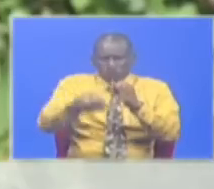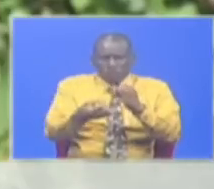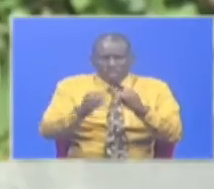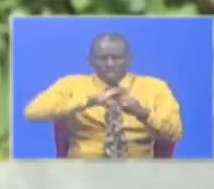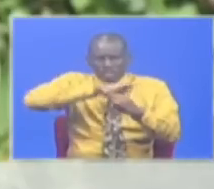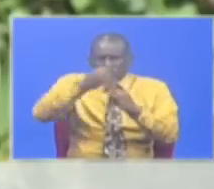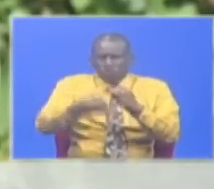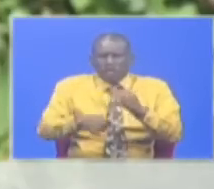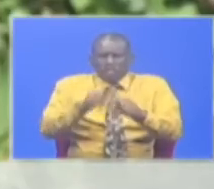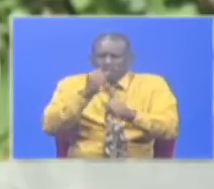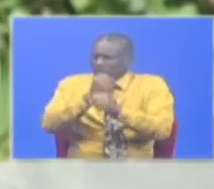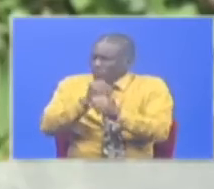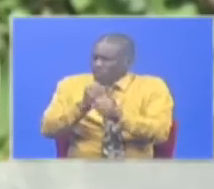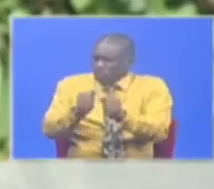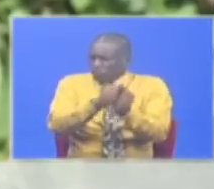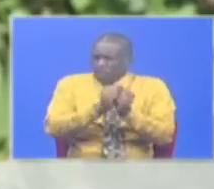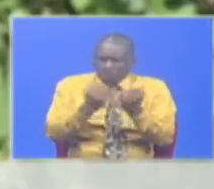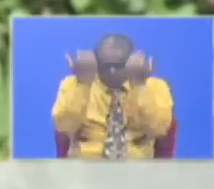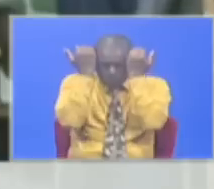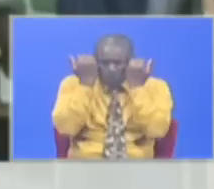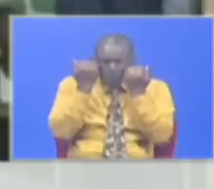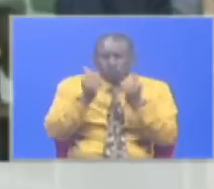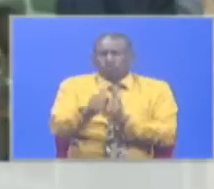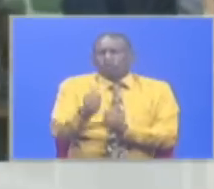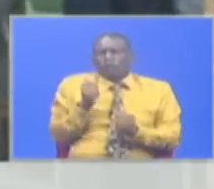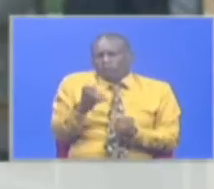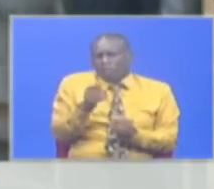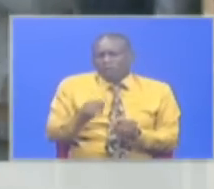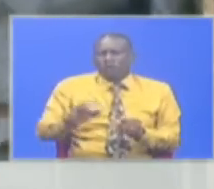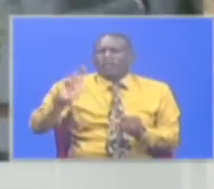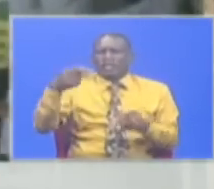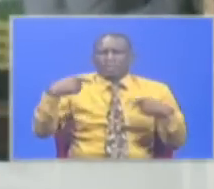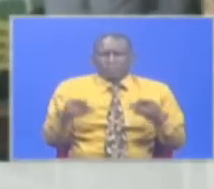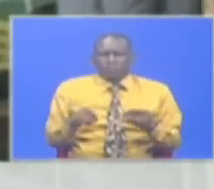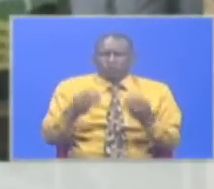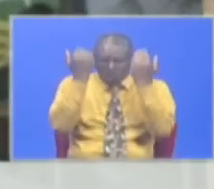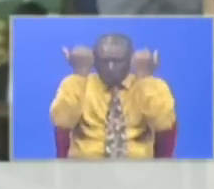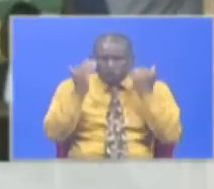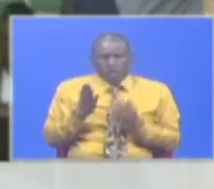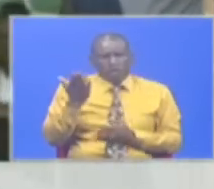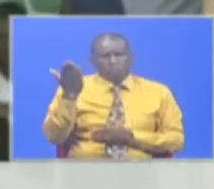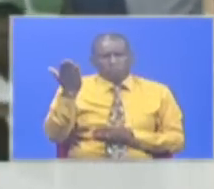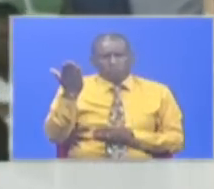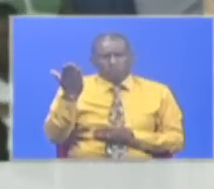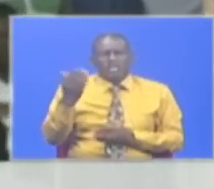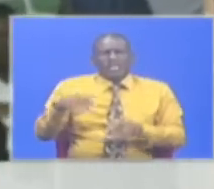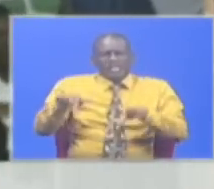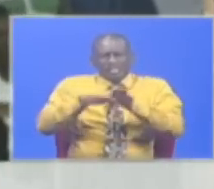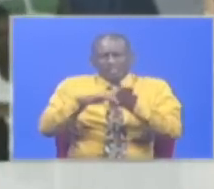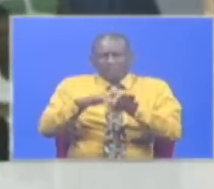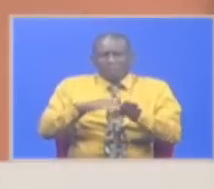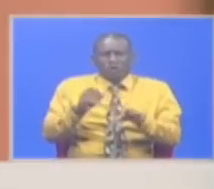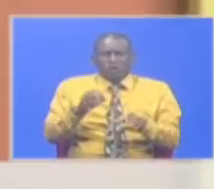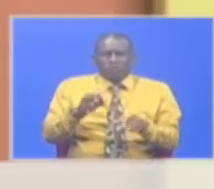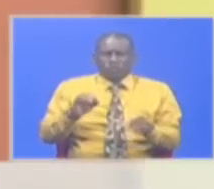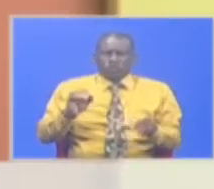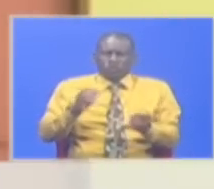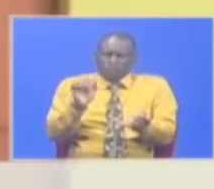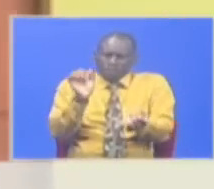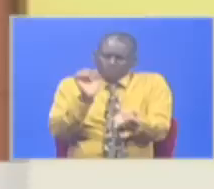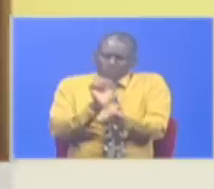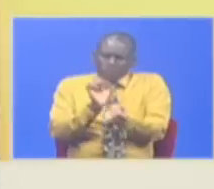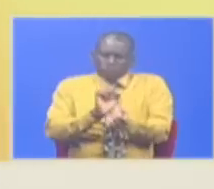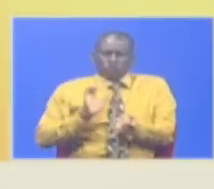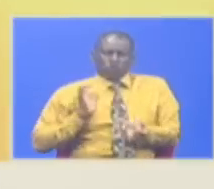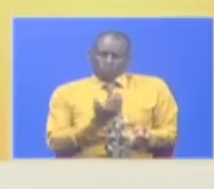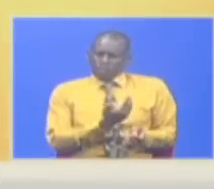wanashirikiana na wakili kuiba Wakenya pesa. Lawyer Kipkoech Ngetich doubles up as a member of the Disciplinary Committee of the Advocates